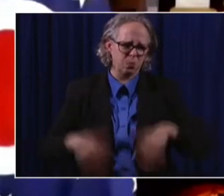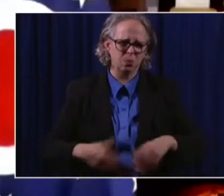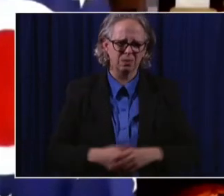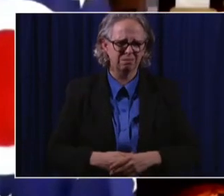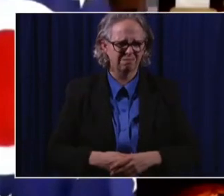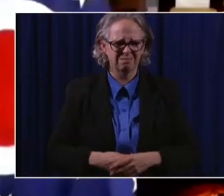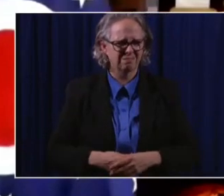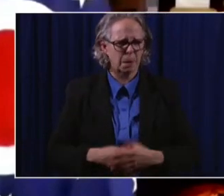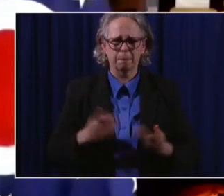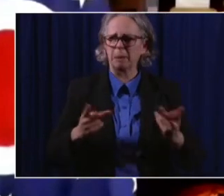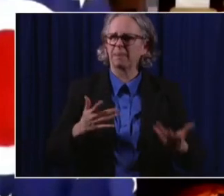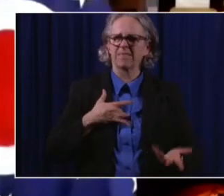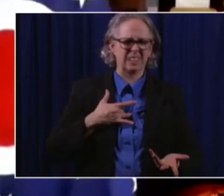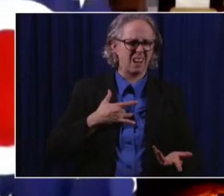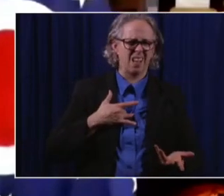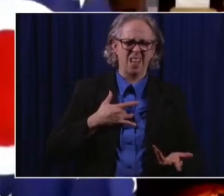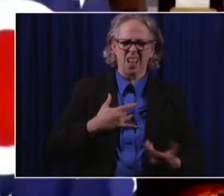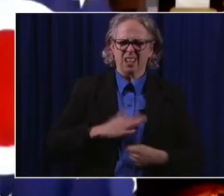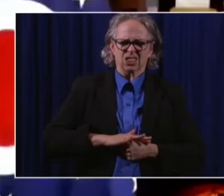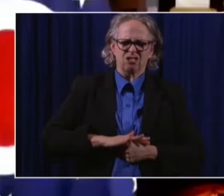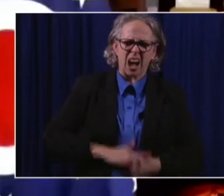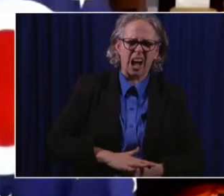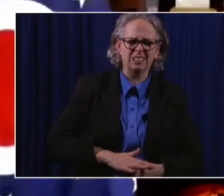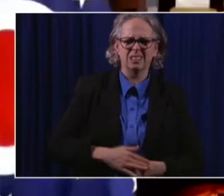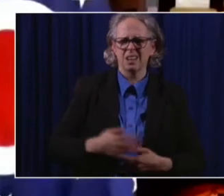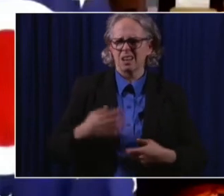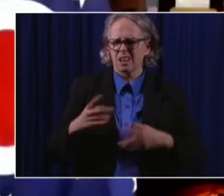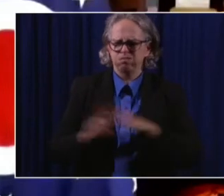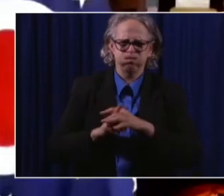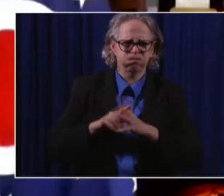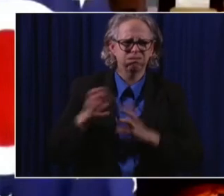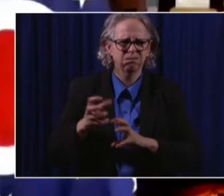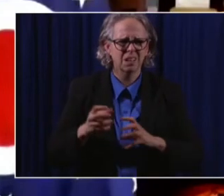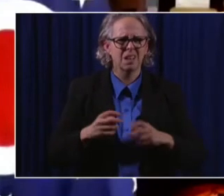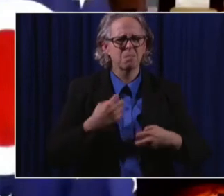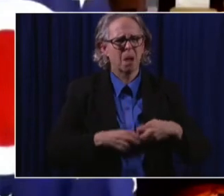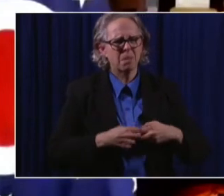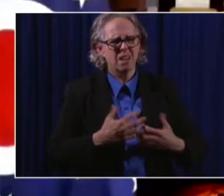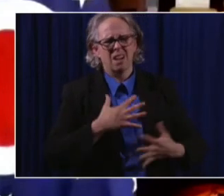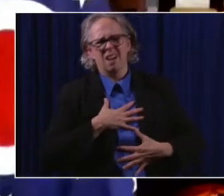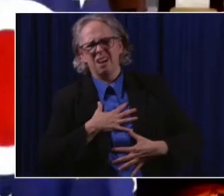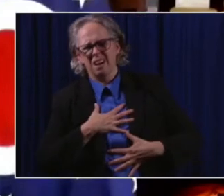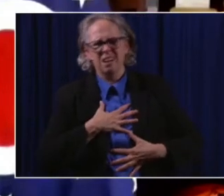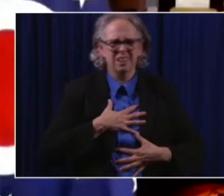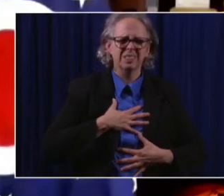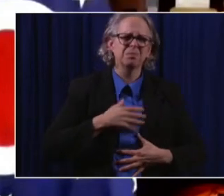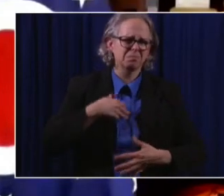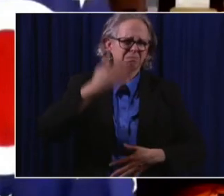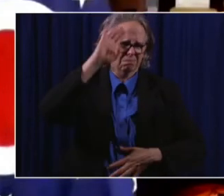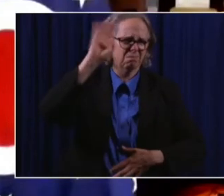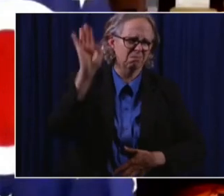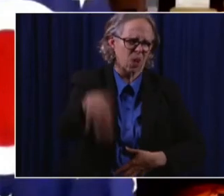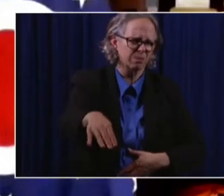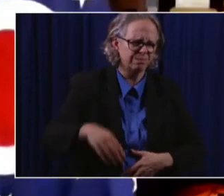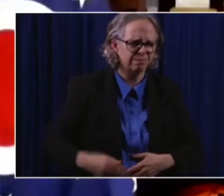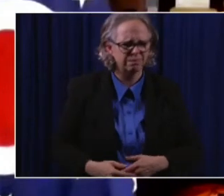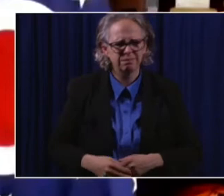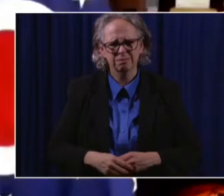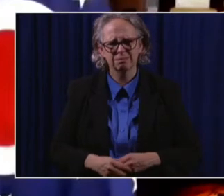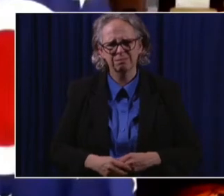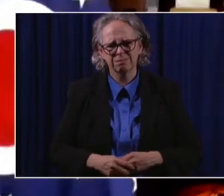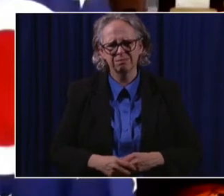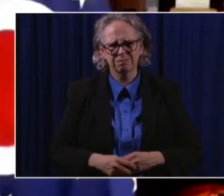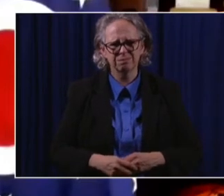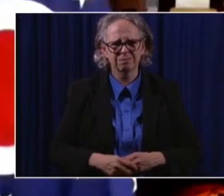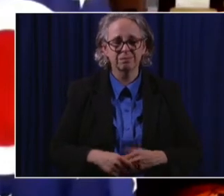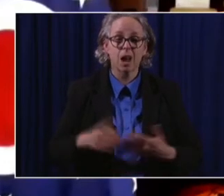there, and I know it can wear on us. And we do like to highlight the people who are going above and beyond the call